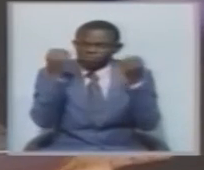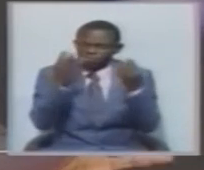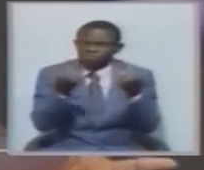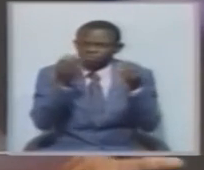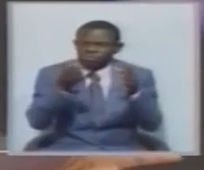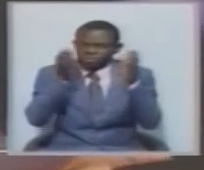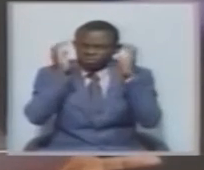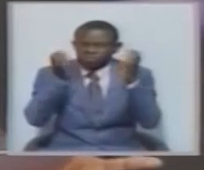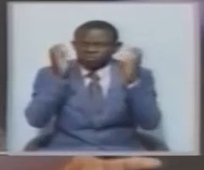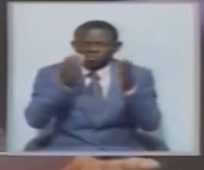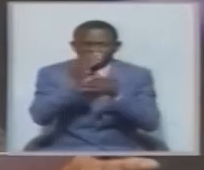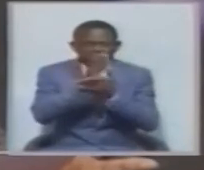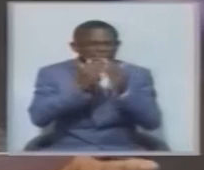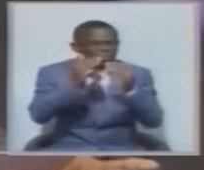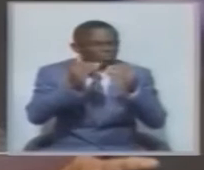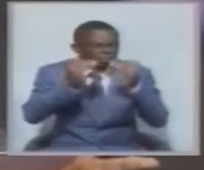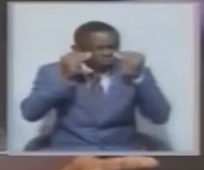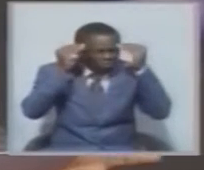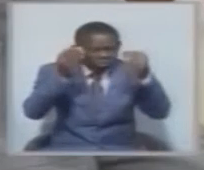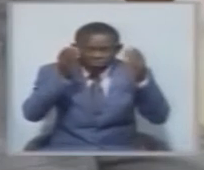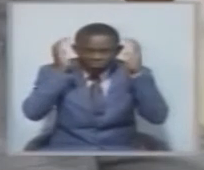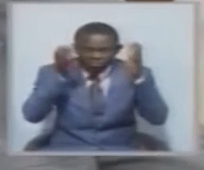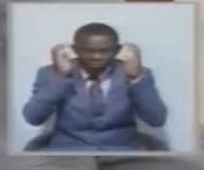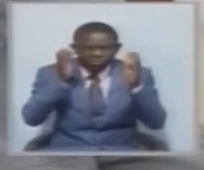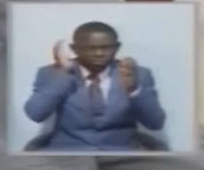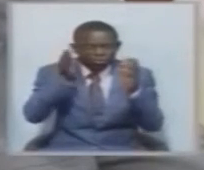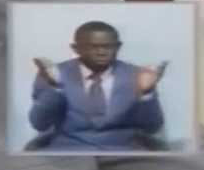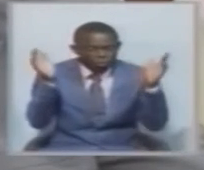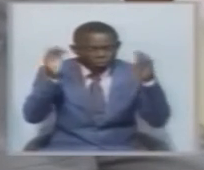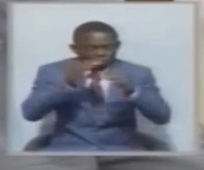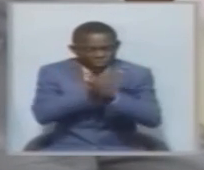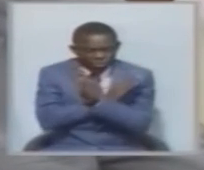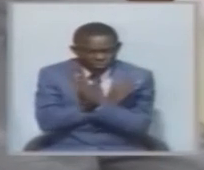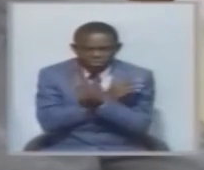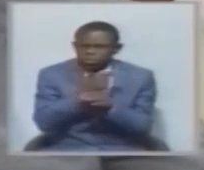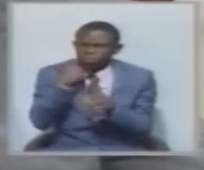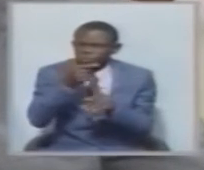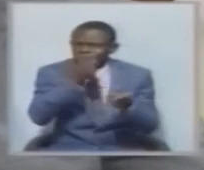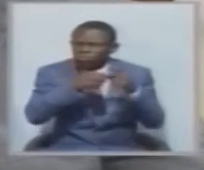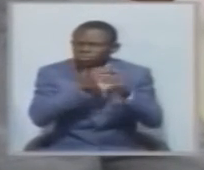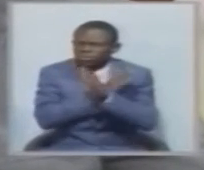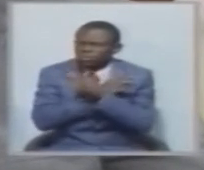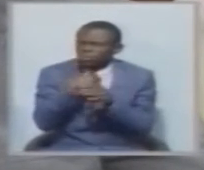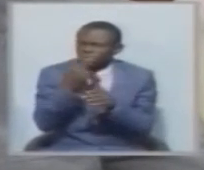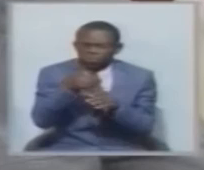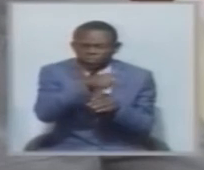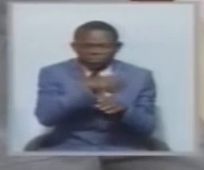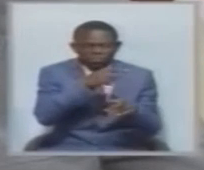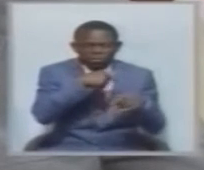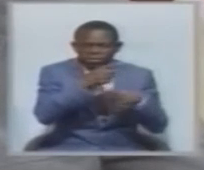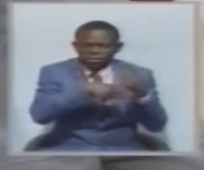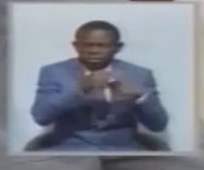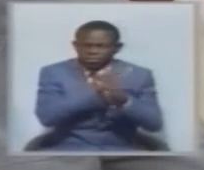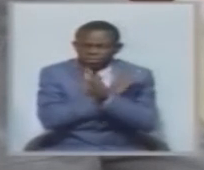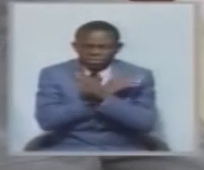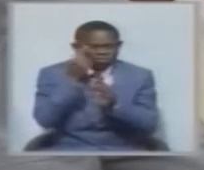among these very high-profile participants, who are some of these people that are coming? Well, we have